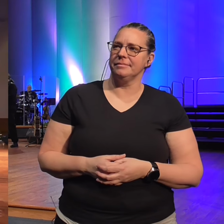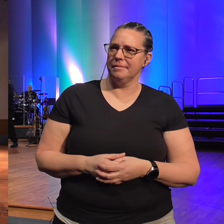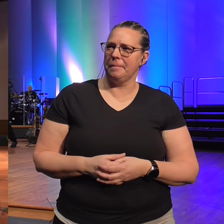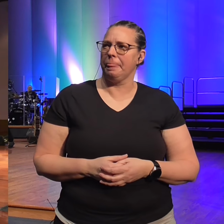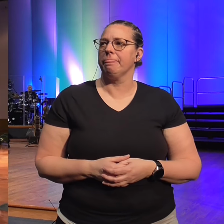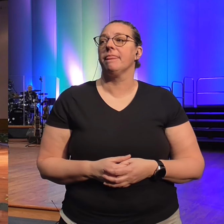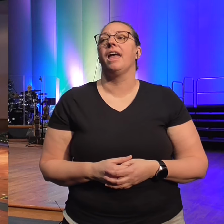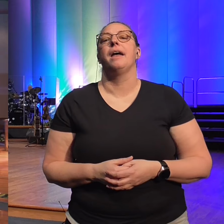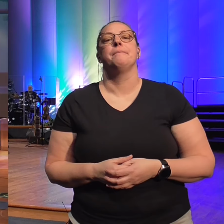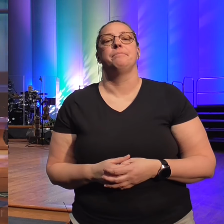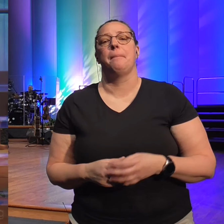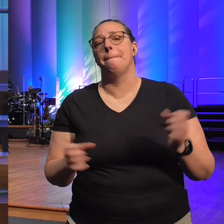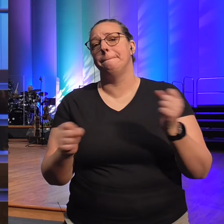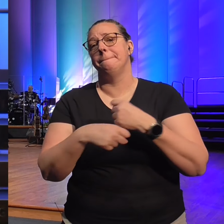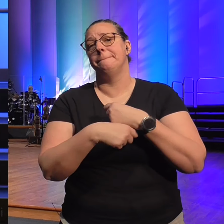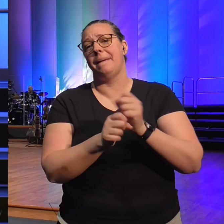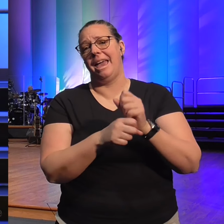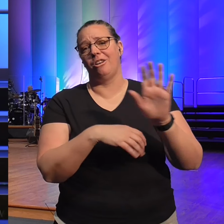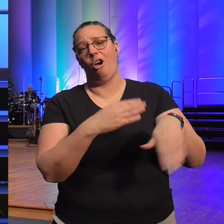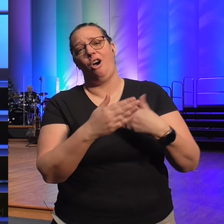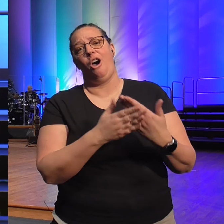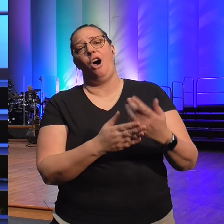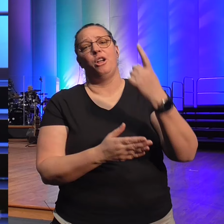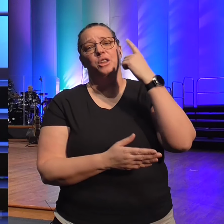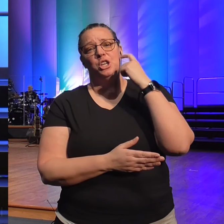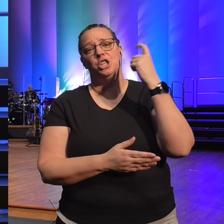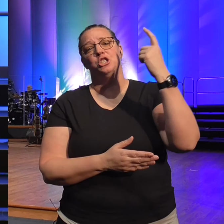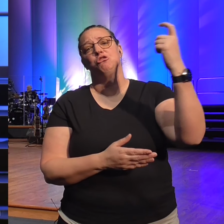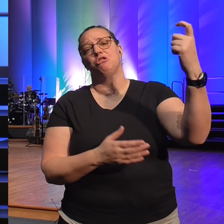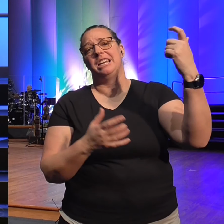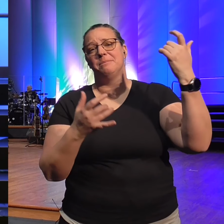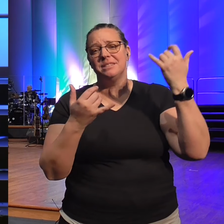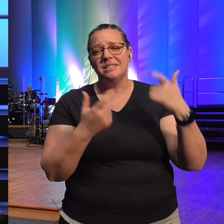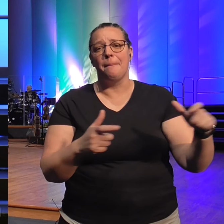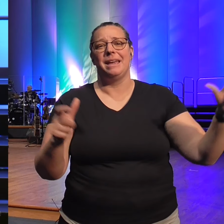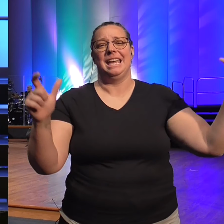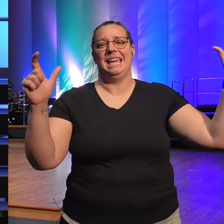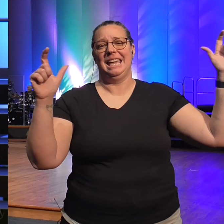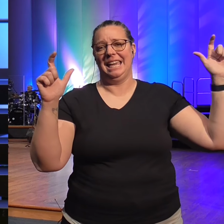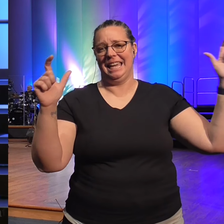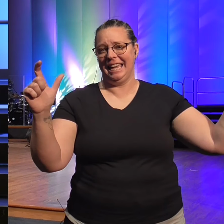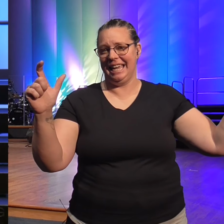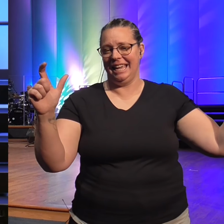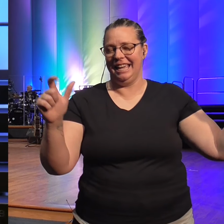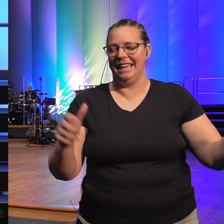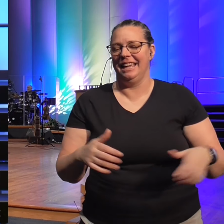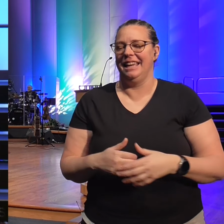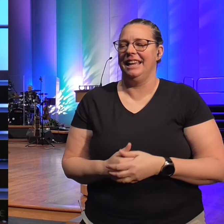May all your dreams stay big.